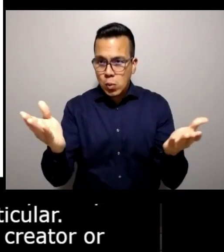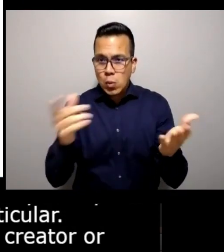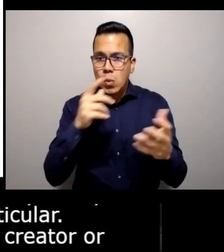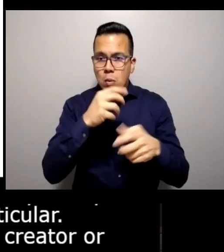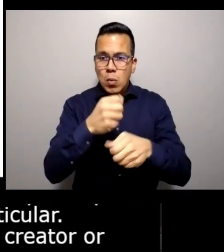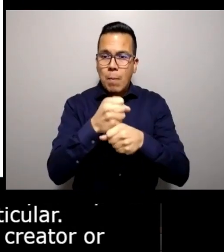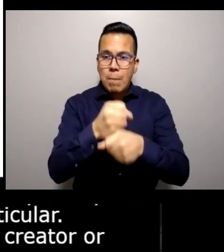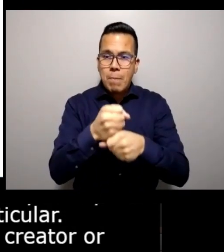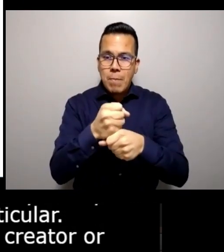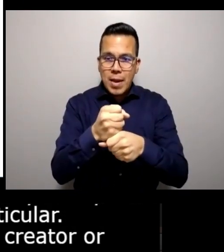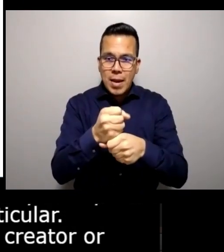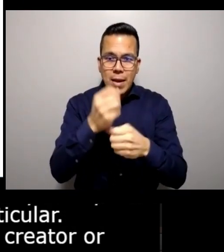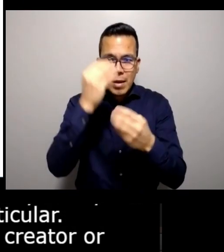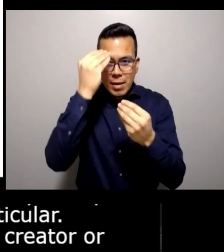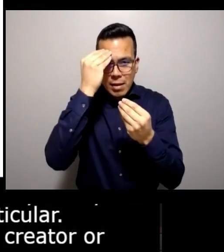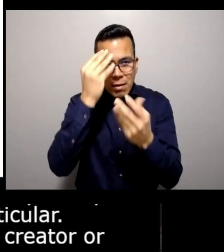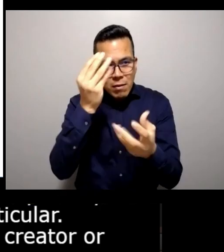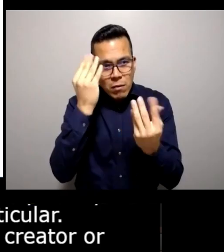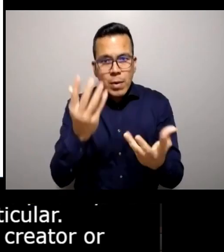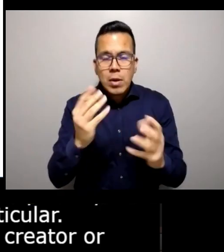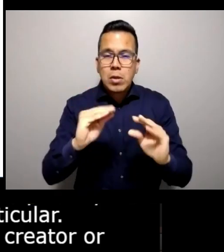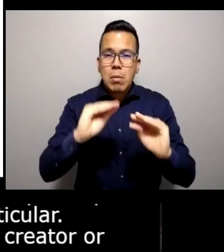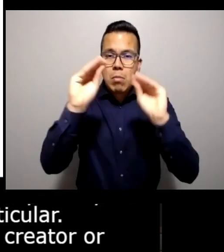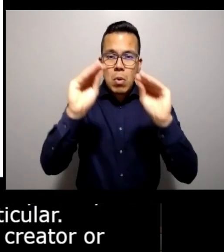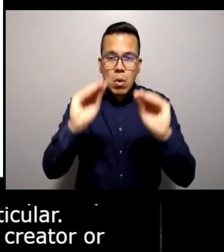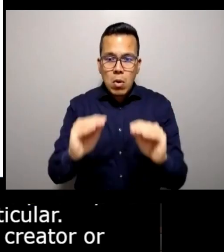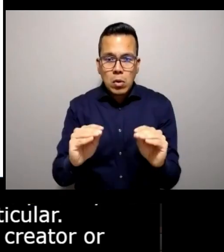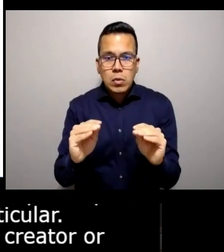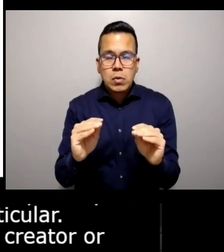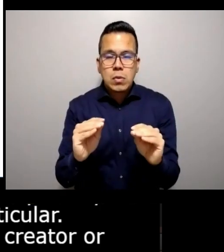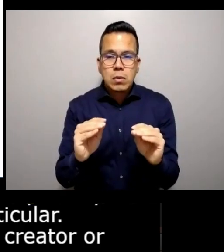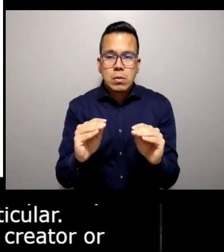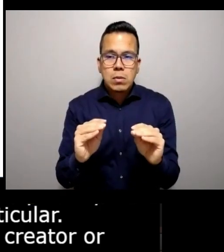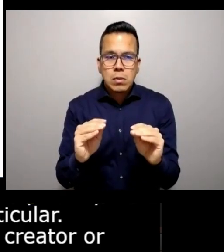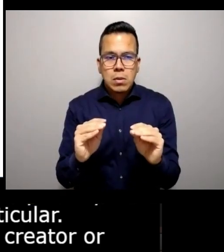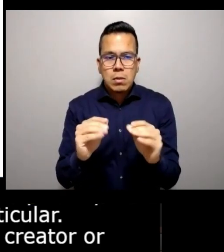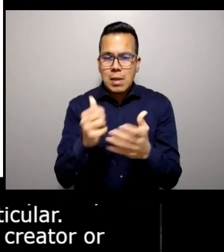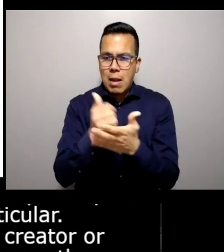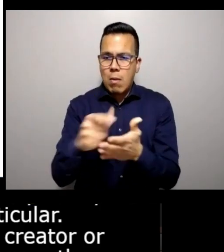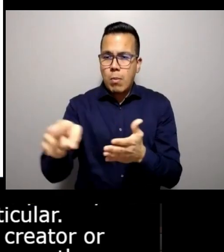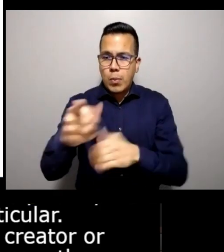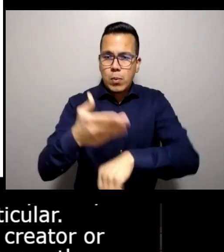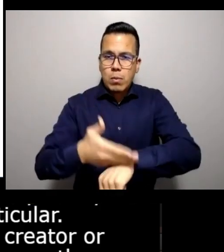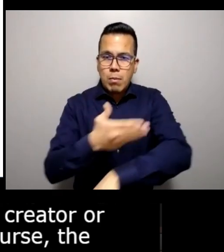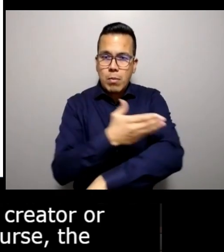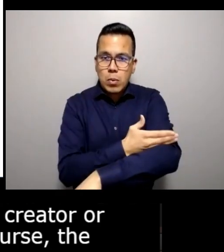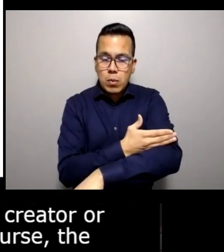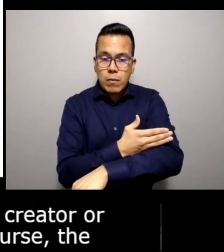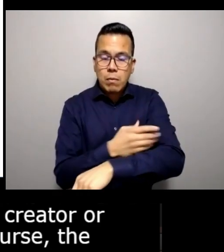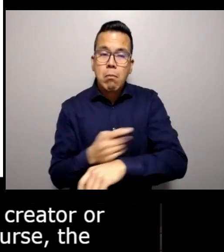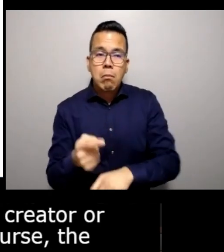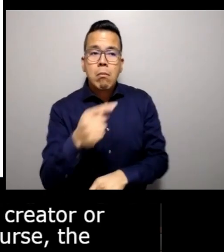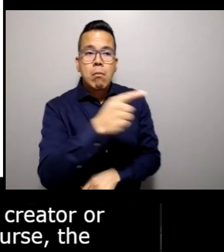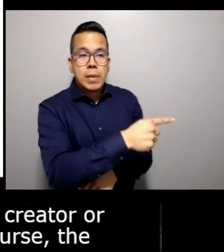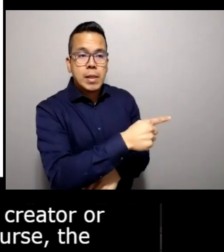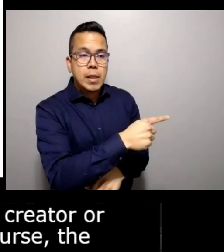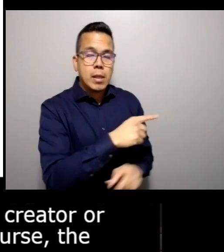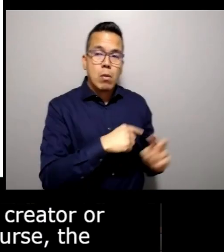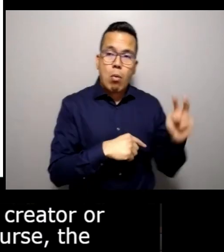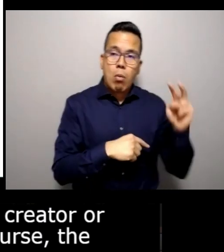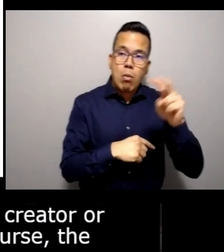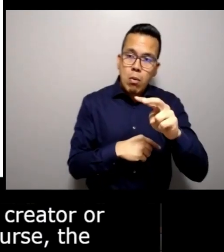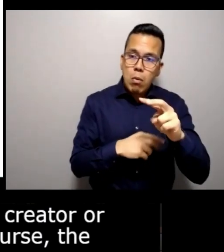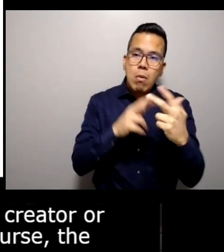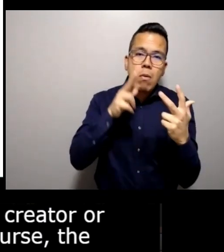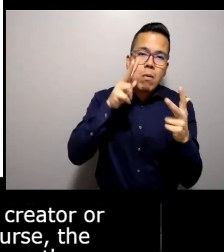recipient. But of course, the recipient, it's very important to know where the tools